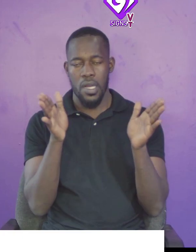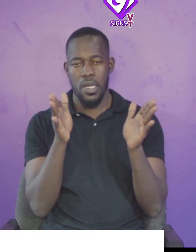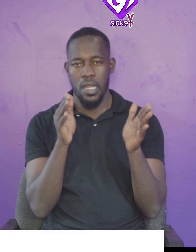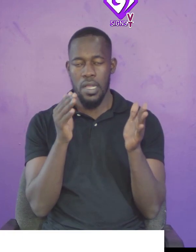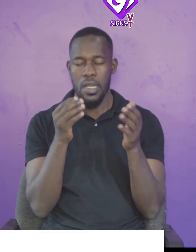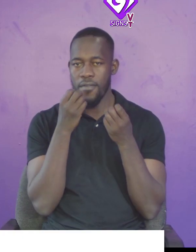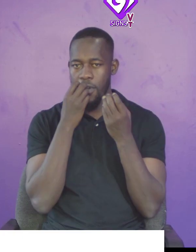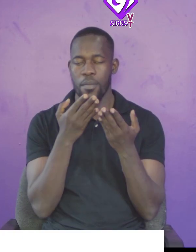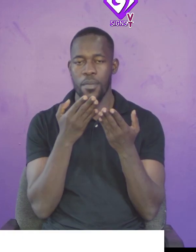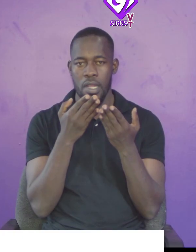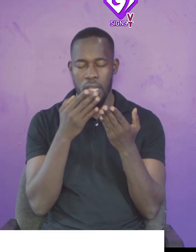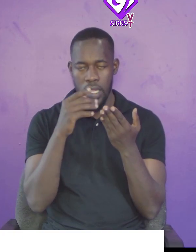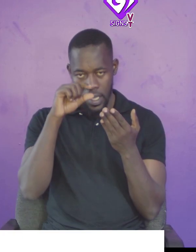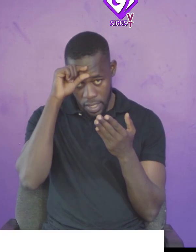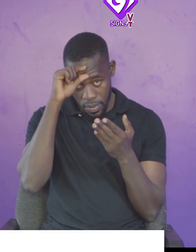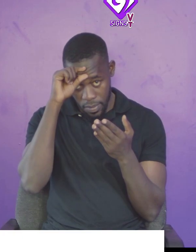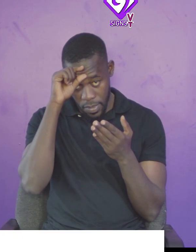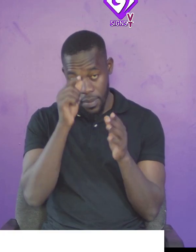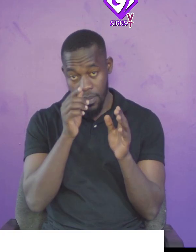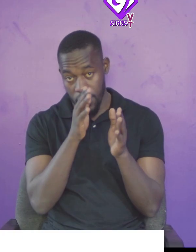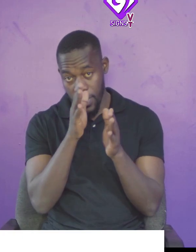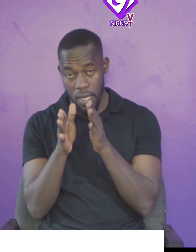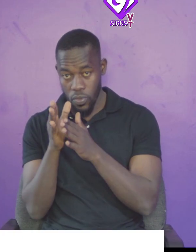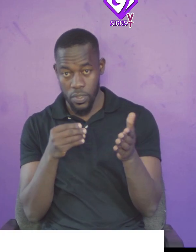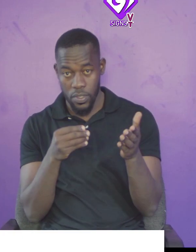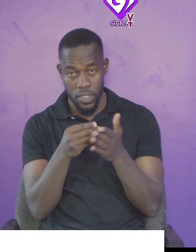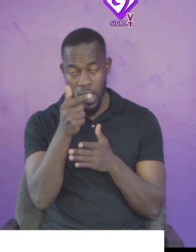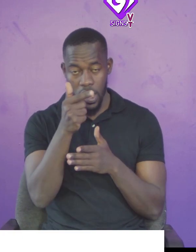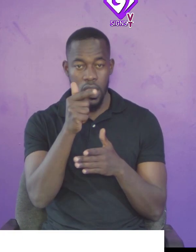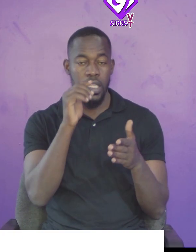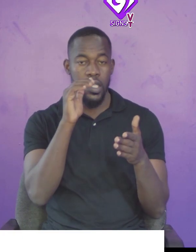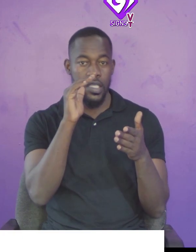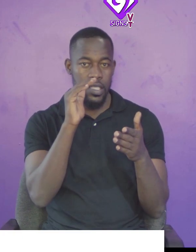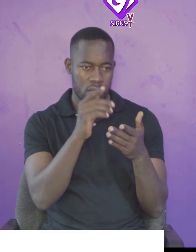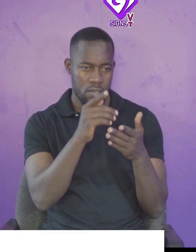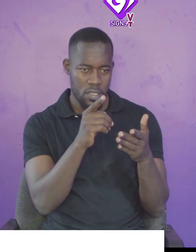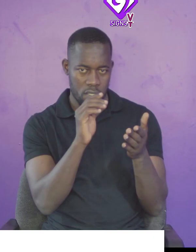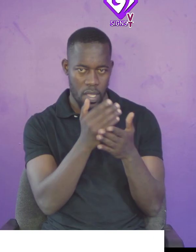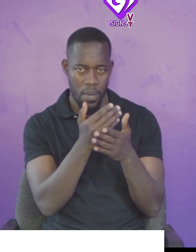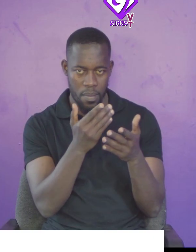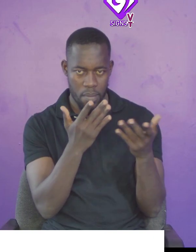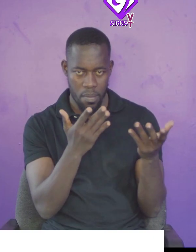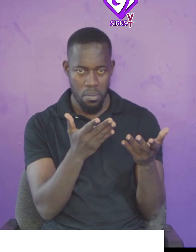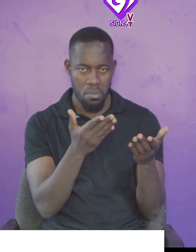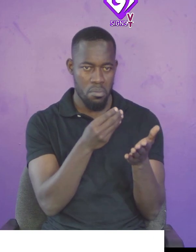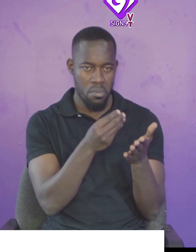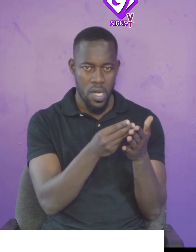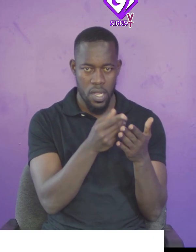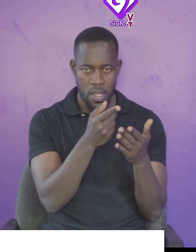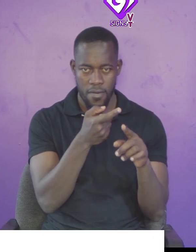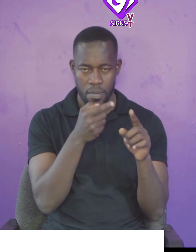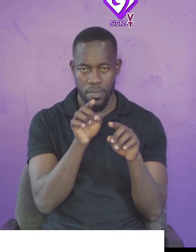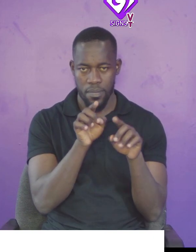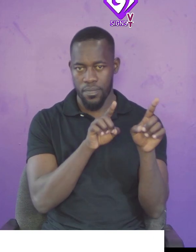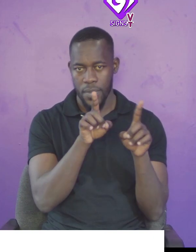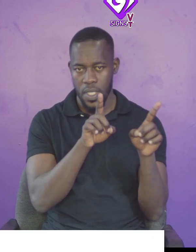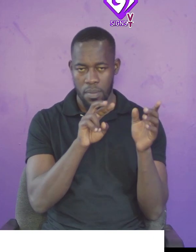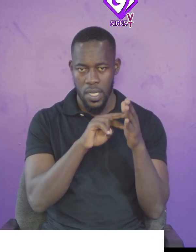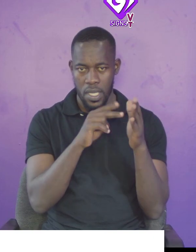challenged the government's plan to sell a portion of its stake in Safaricom, labeling the move as potentially